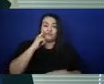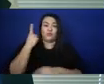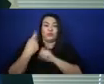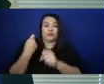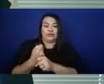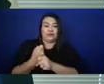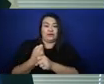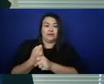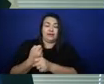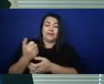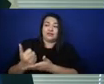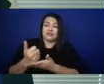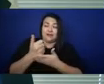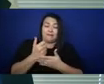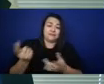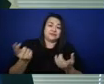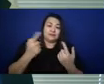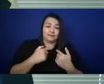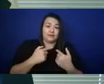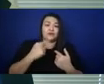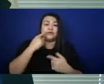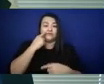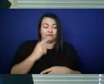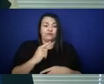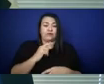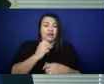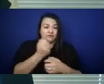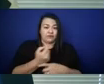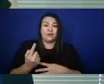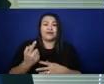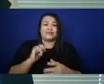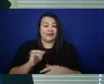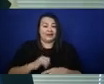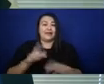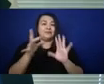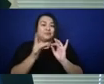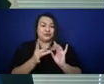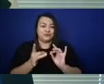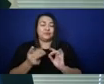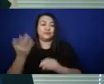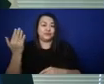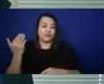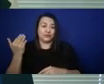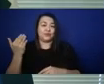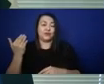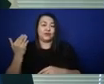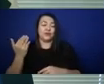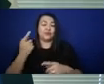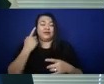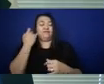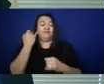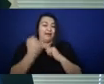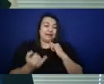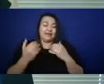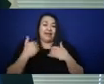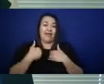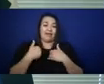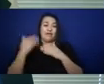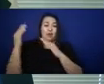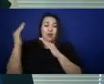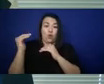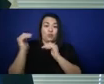our love. I also agree, our frontline essential and healthcare workers have been remarkable over the